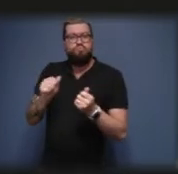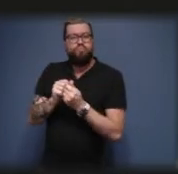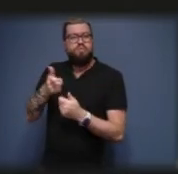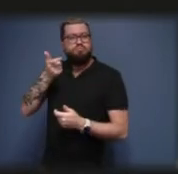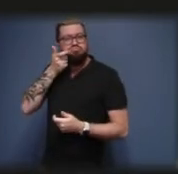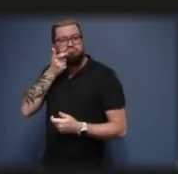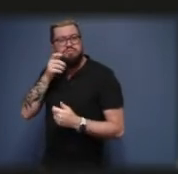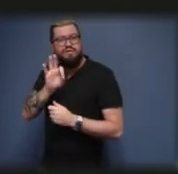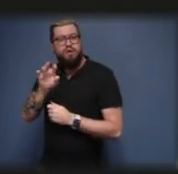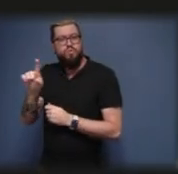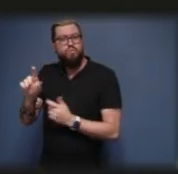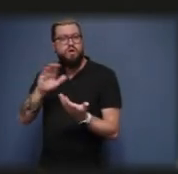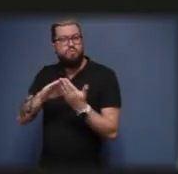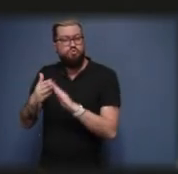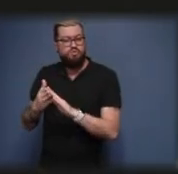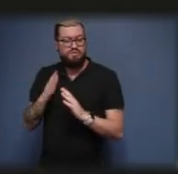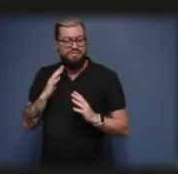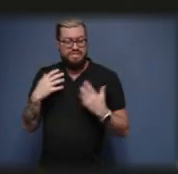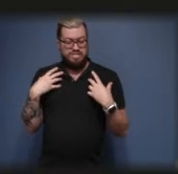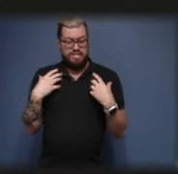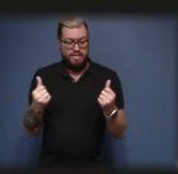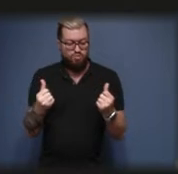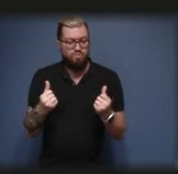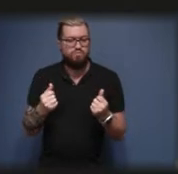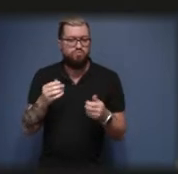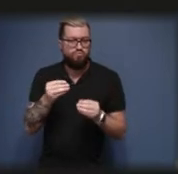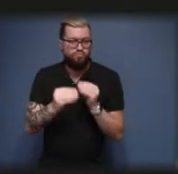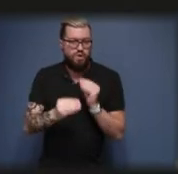carried yourself. This is a hard job.